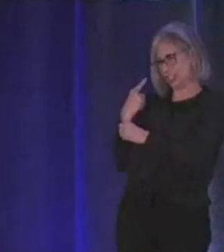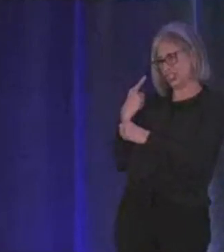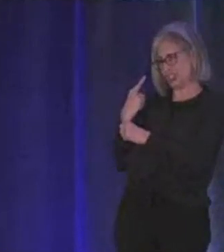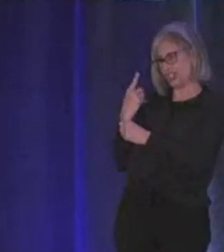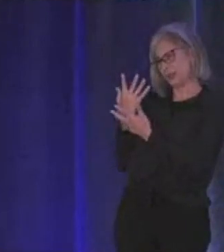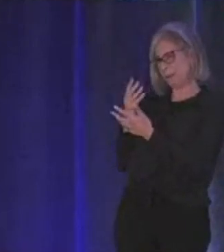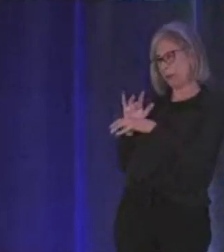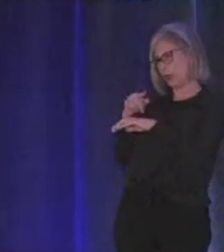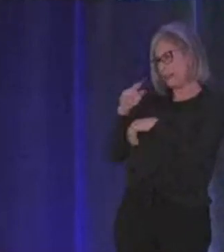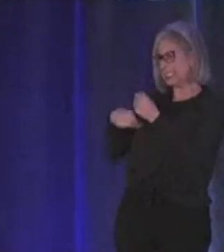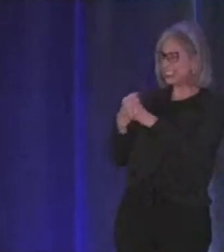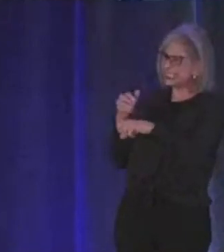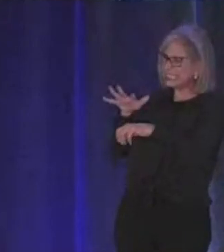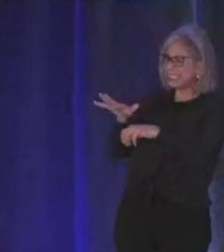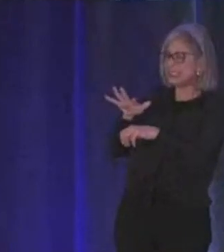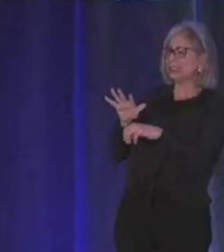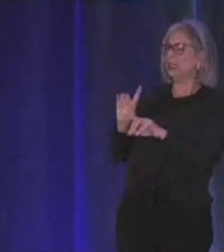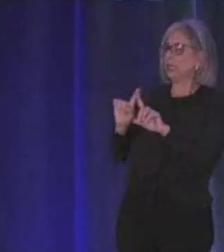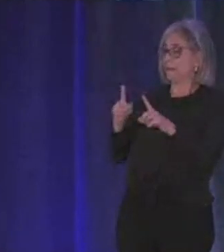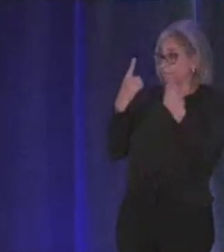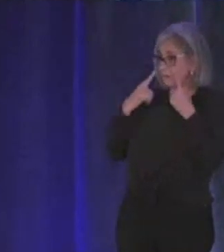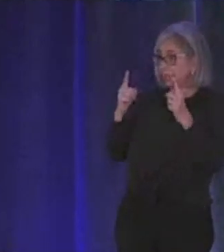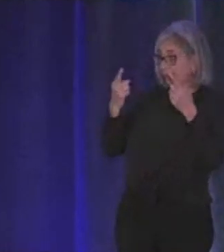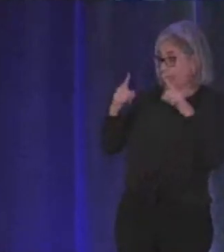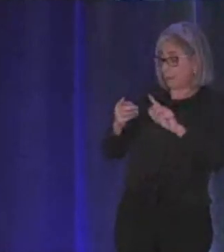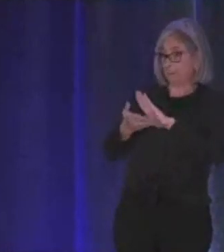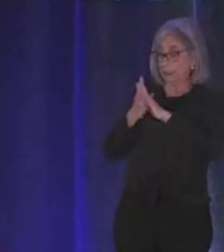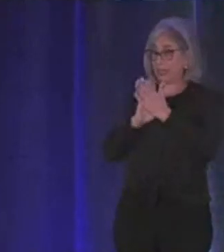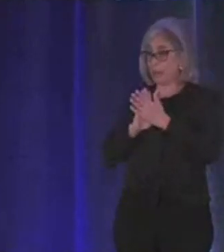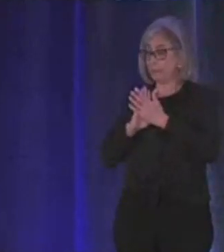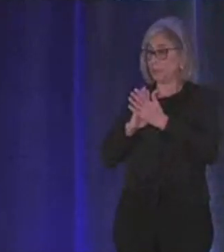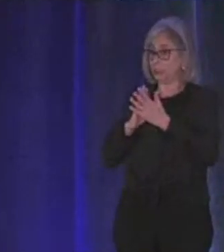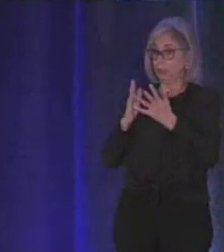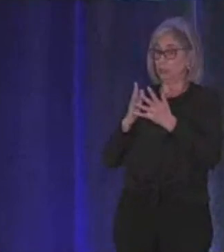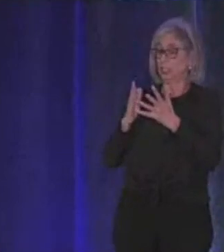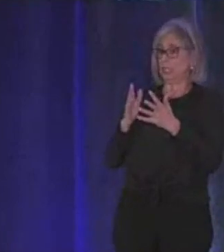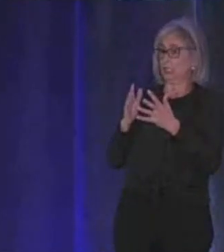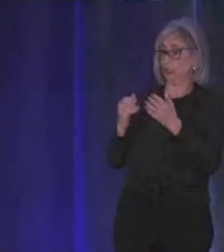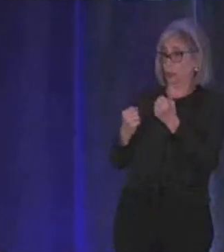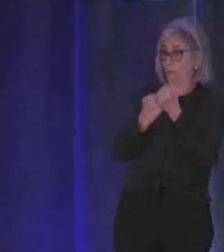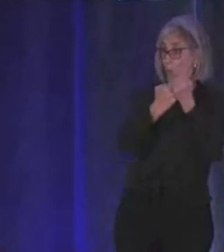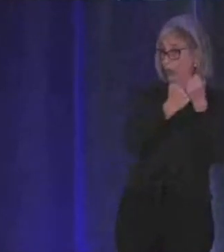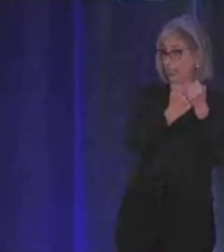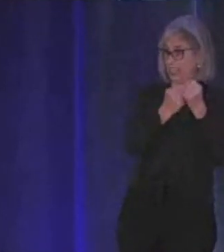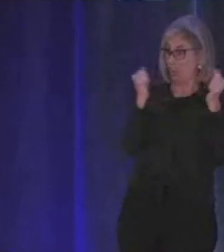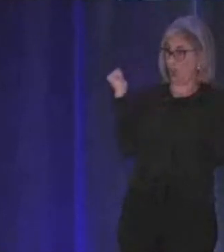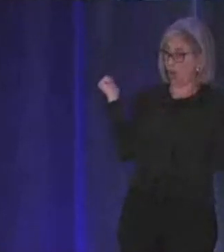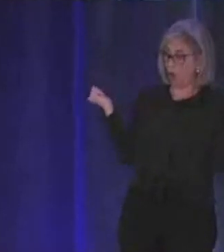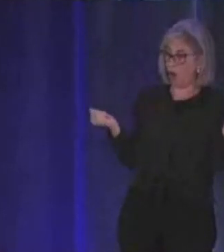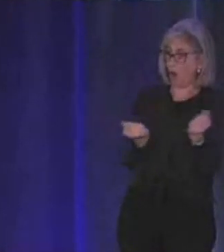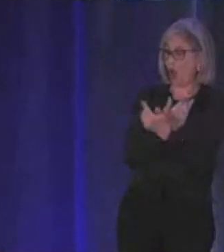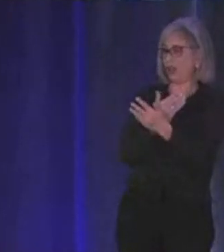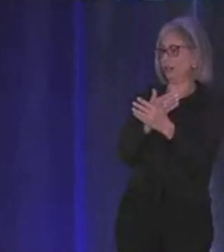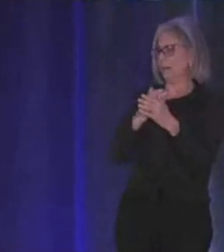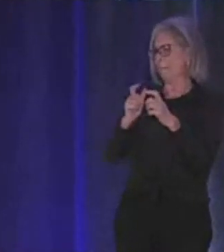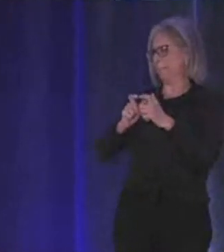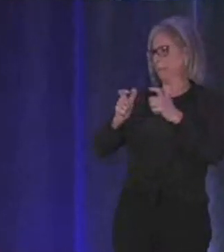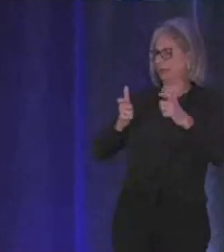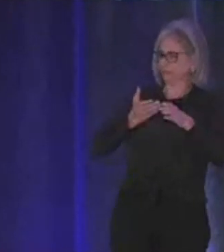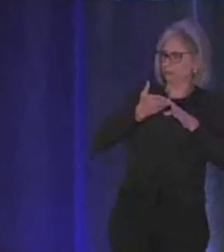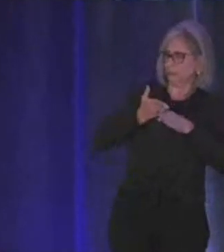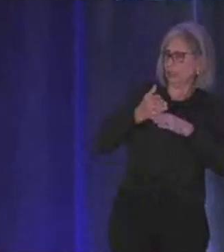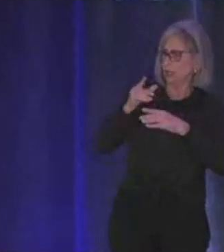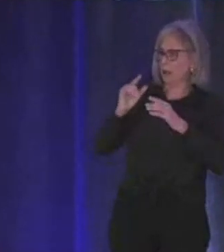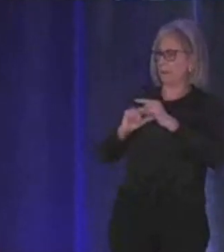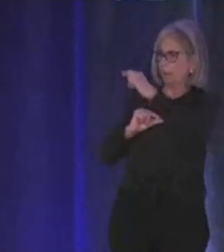year, or maybe earlier this year, it finally kind of became majorly supported in all of the major browsers. And so